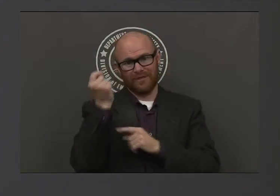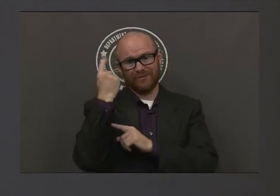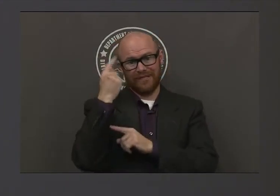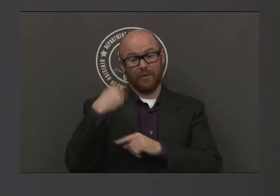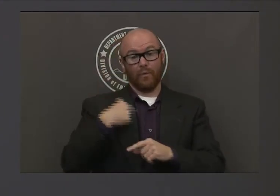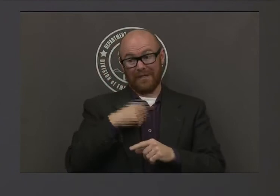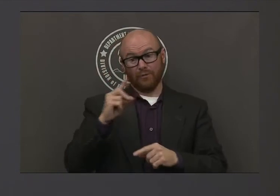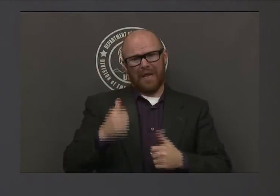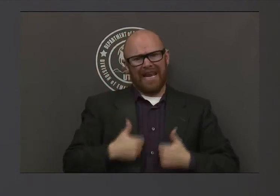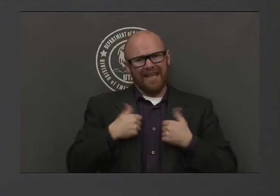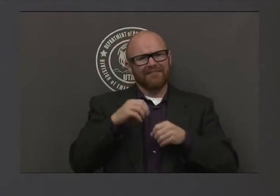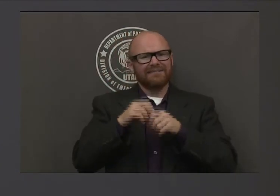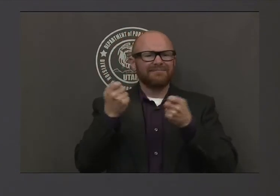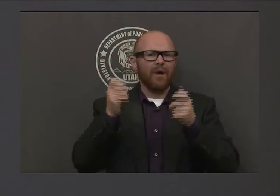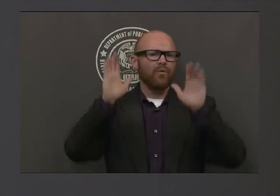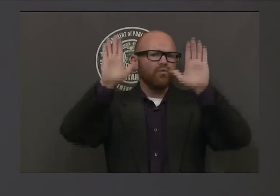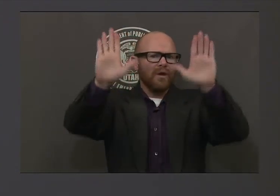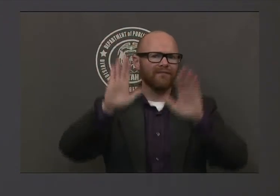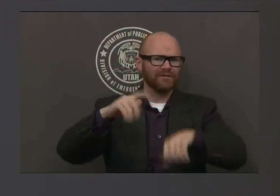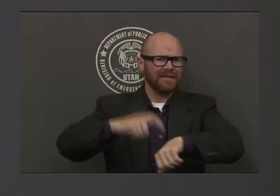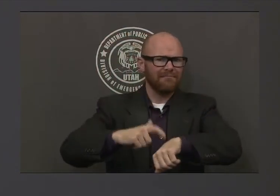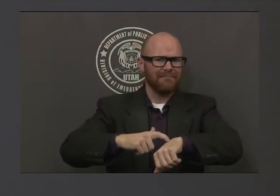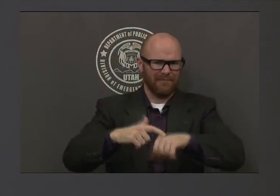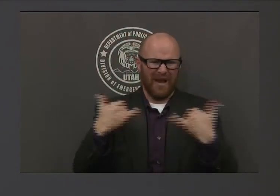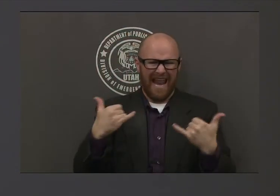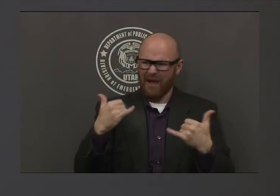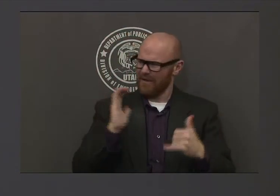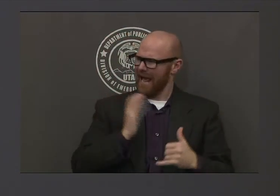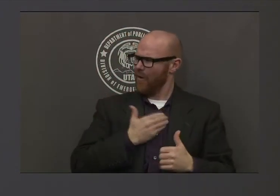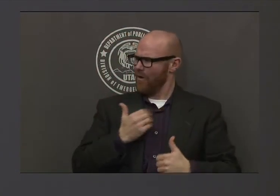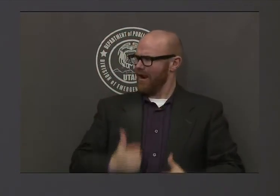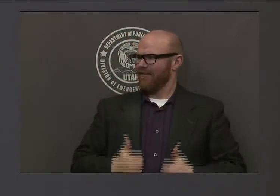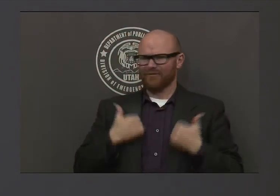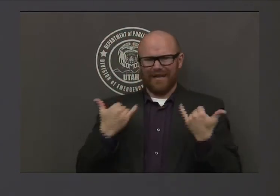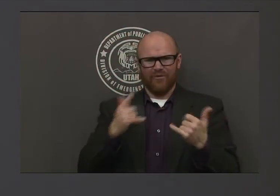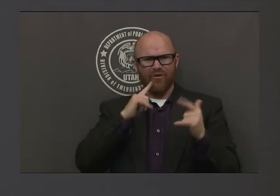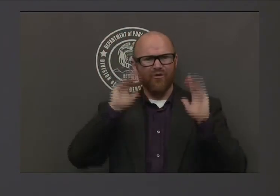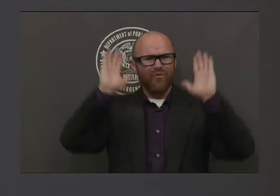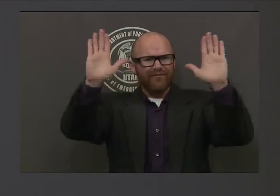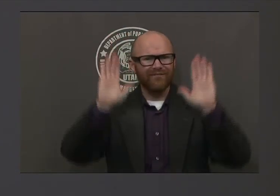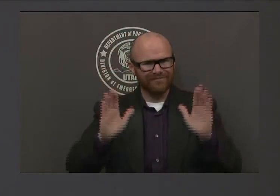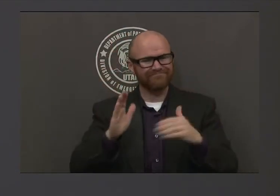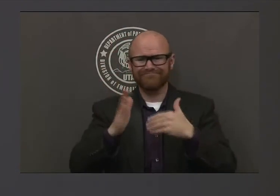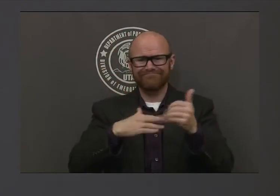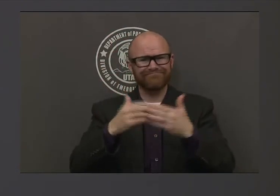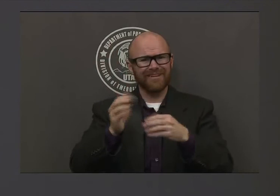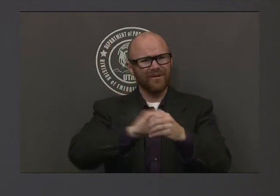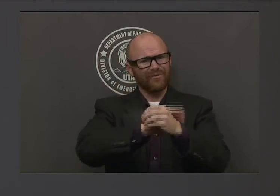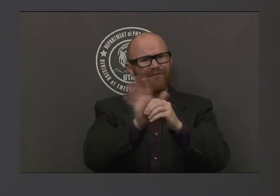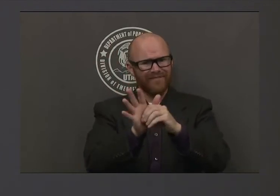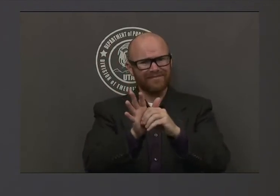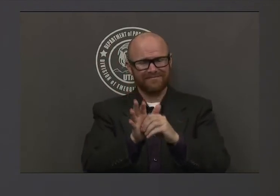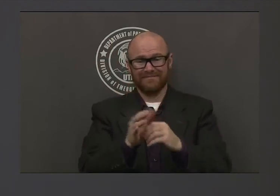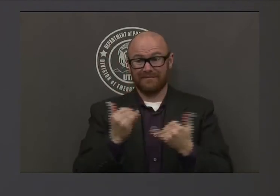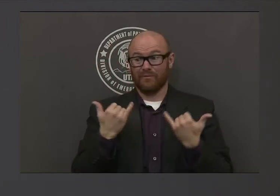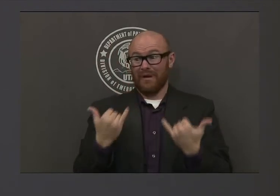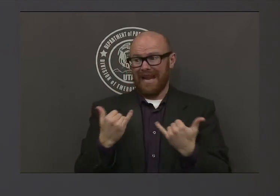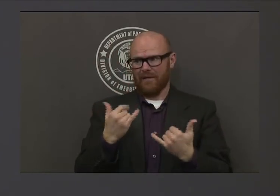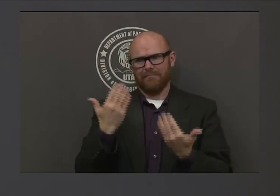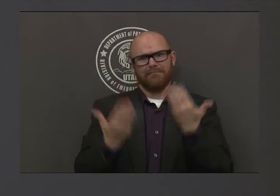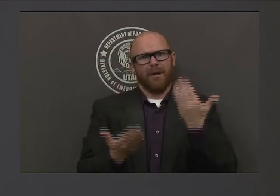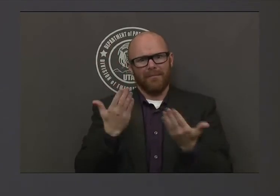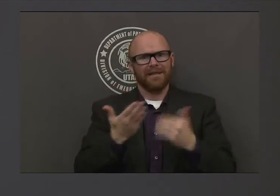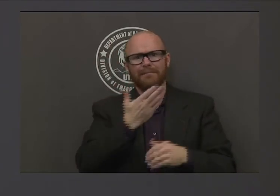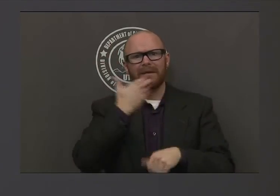wonderful time. In spite of the pandemic, we are living in probably the best time in the history of the world.